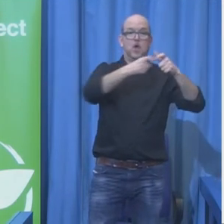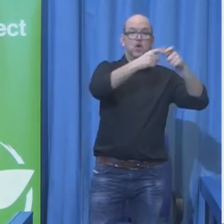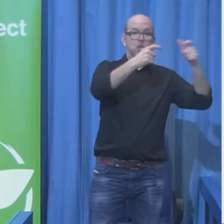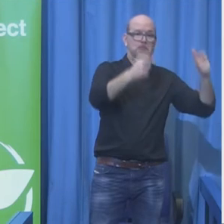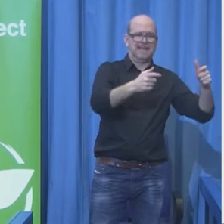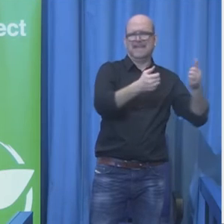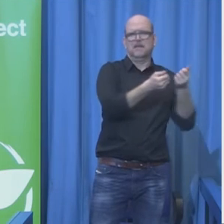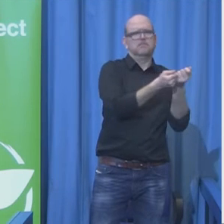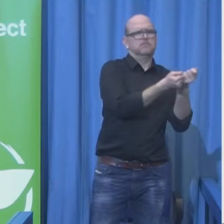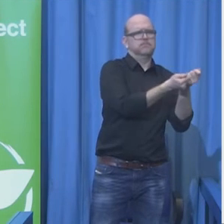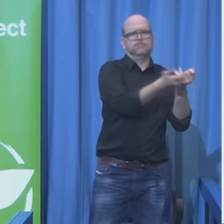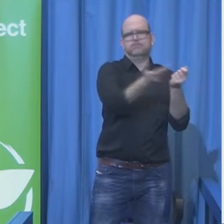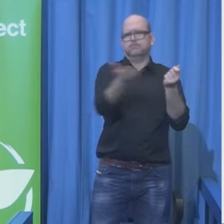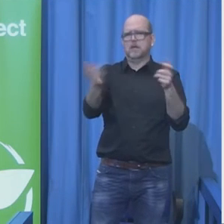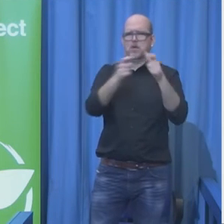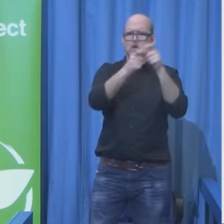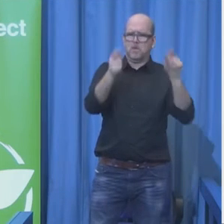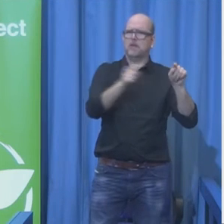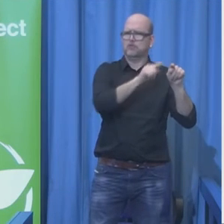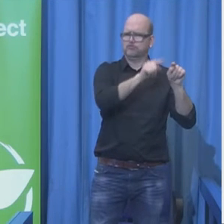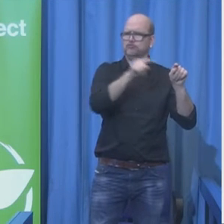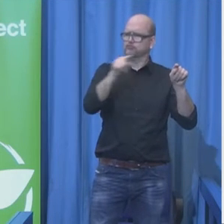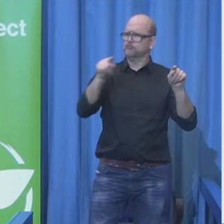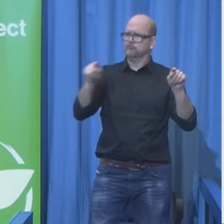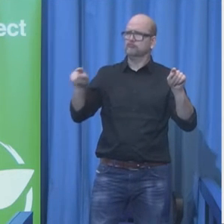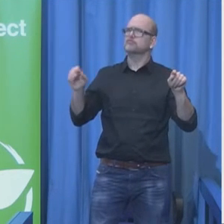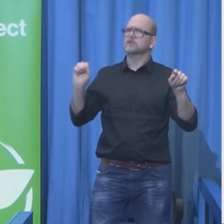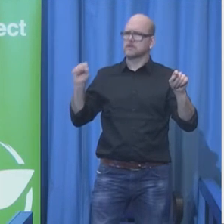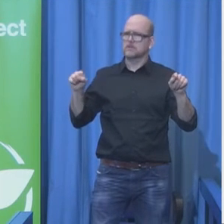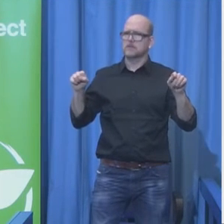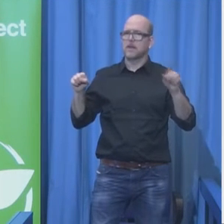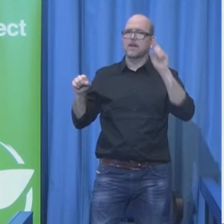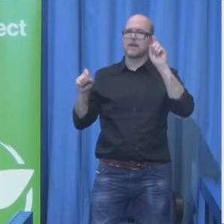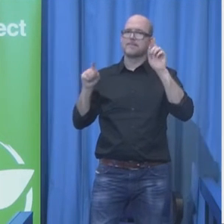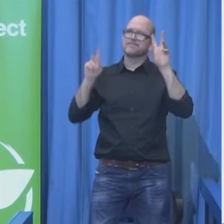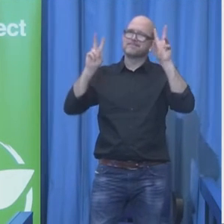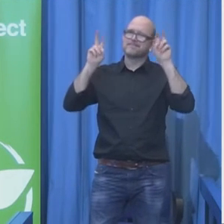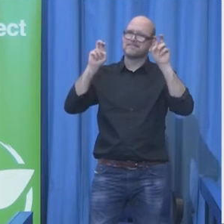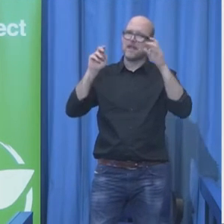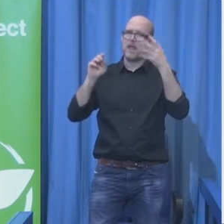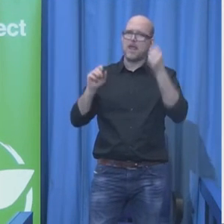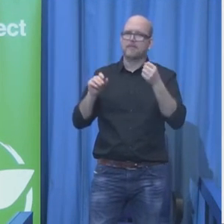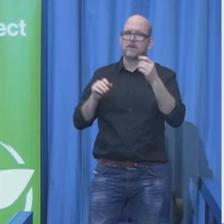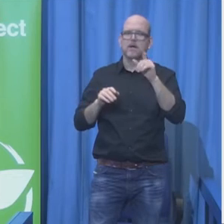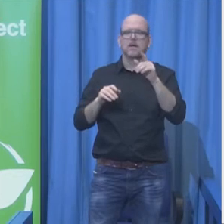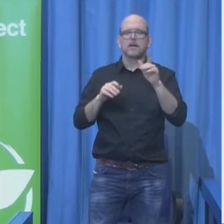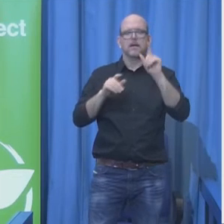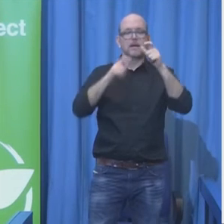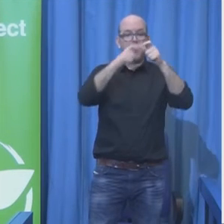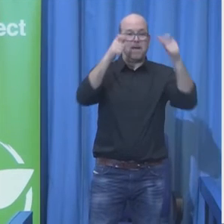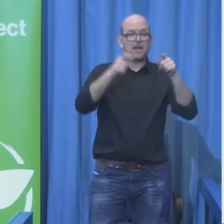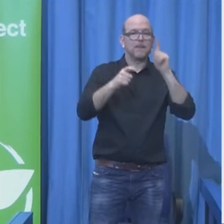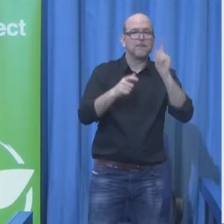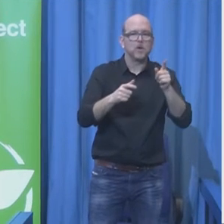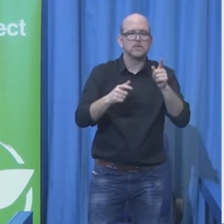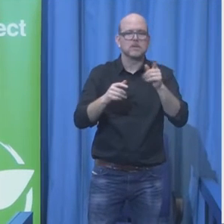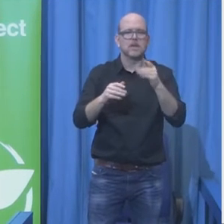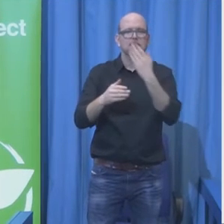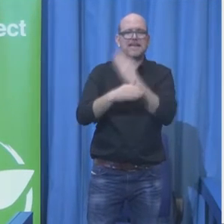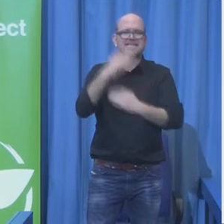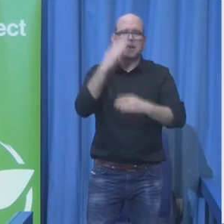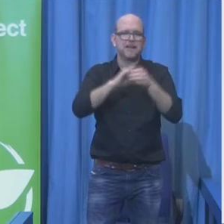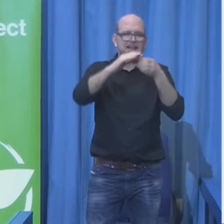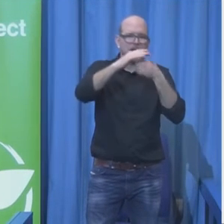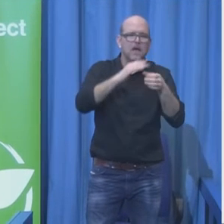certain percentage of persons with disabilities, and enterprises that hire people with